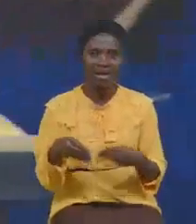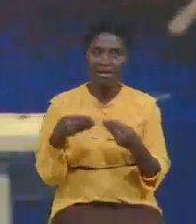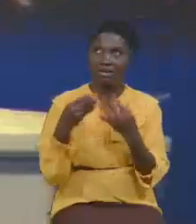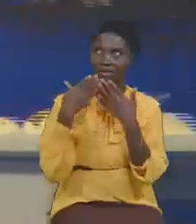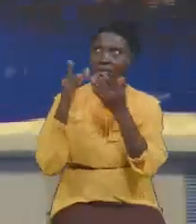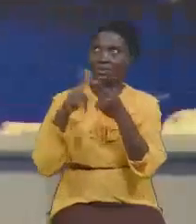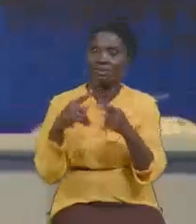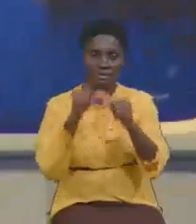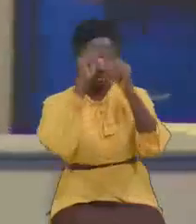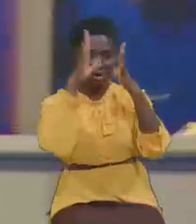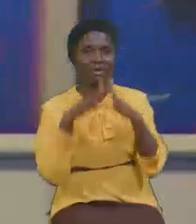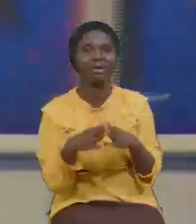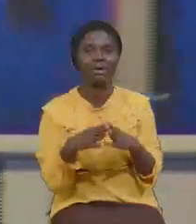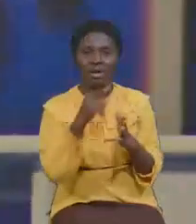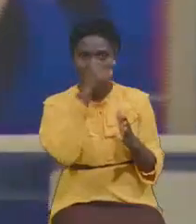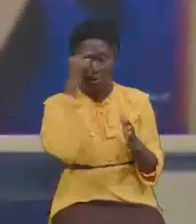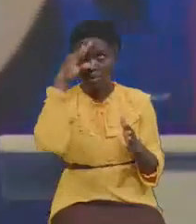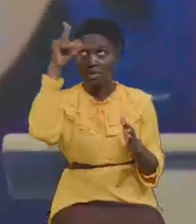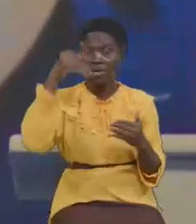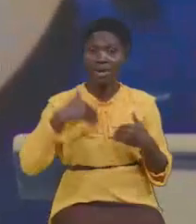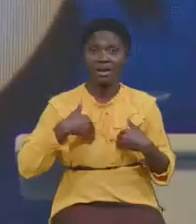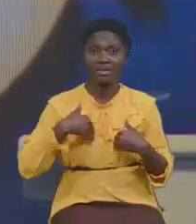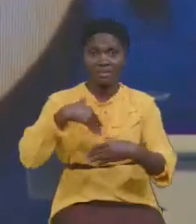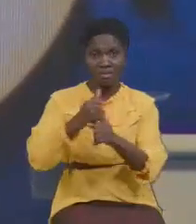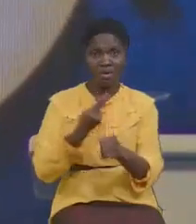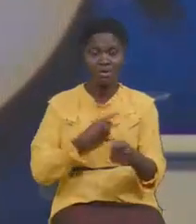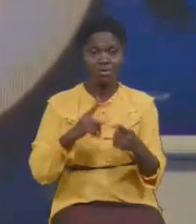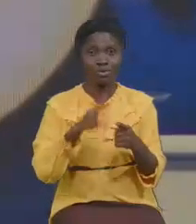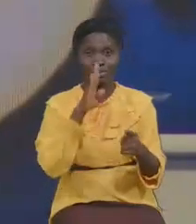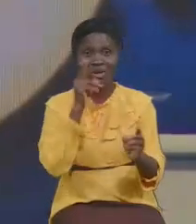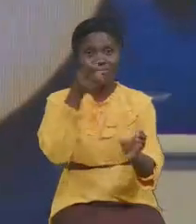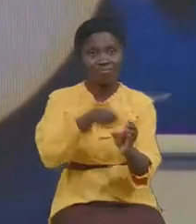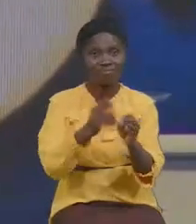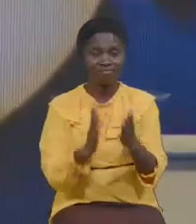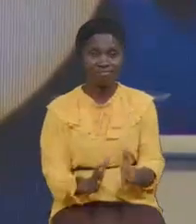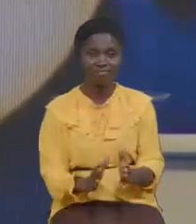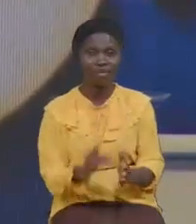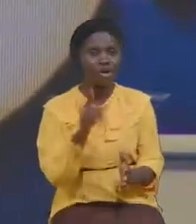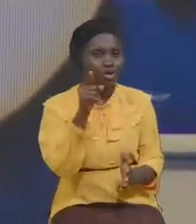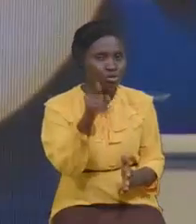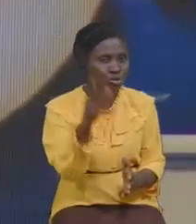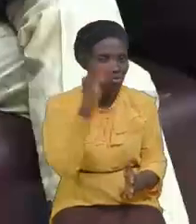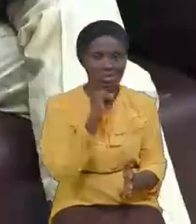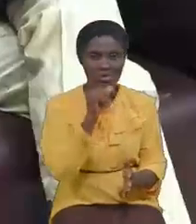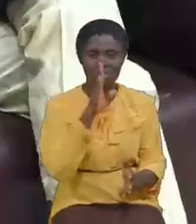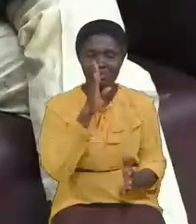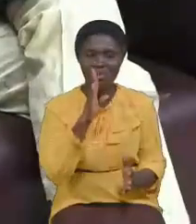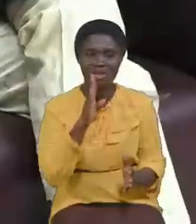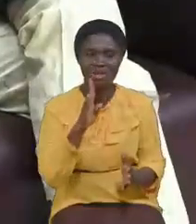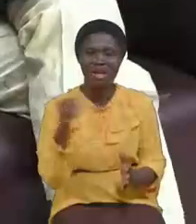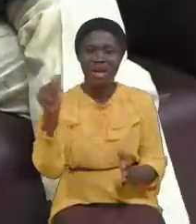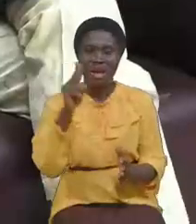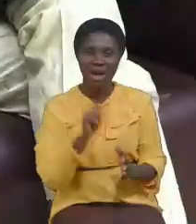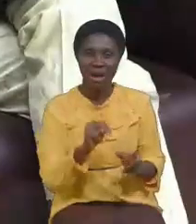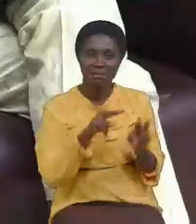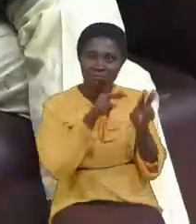made us partakers. You will not be an onlooker. Amen. You will not